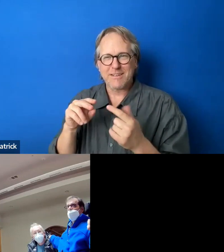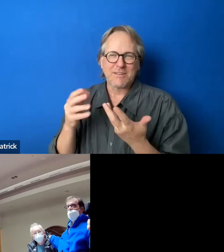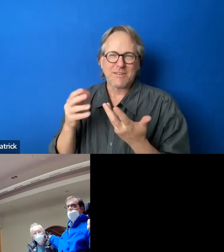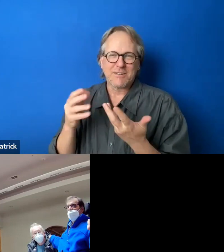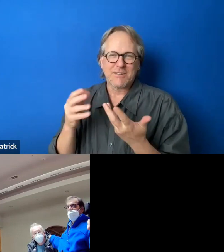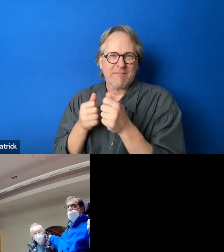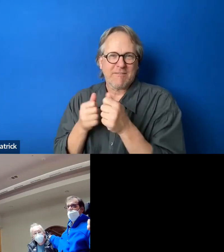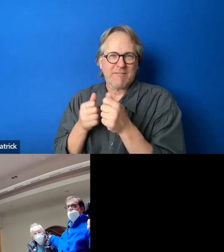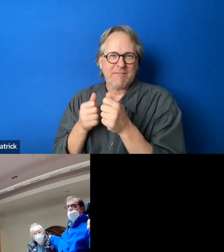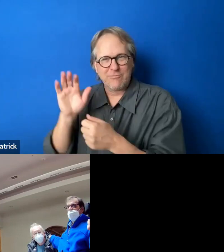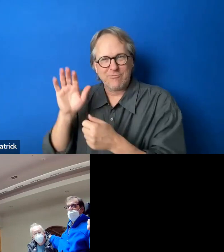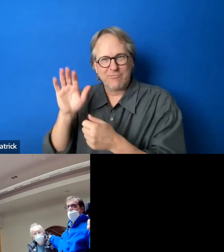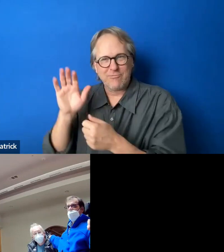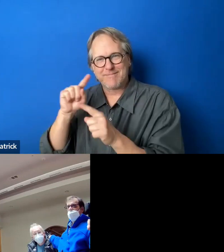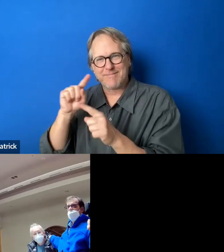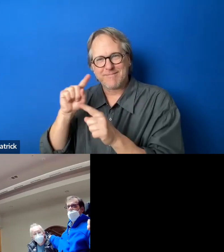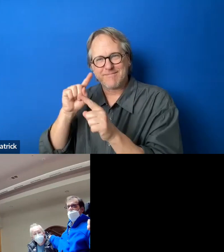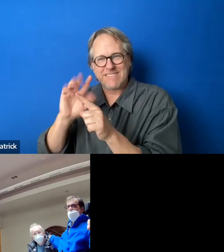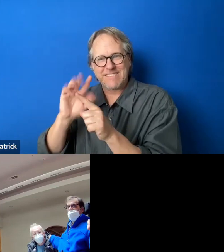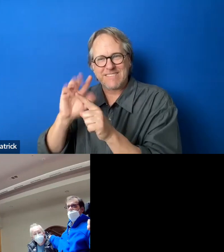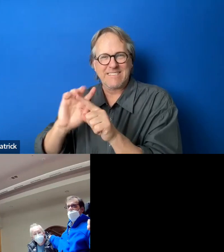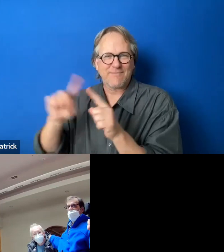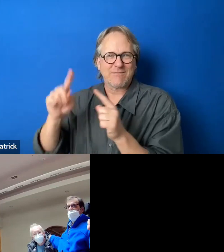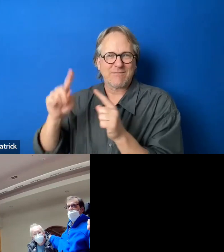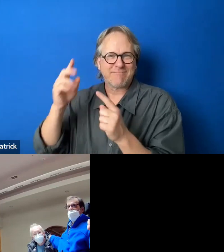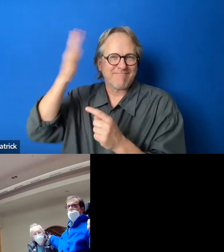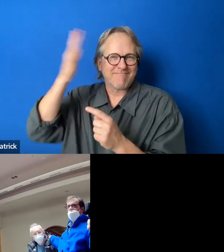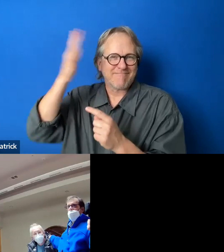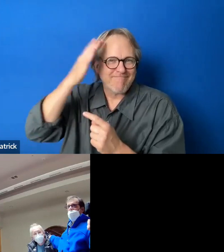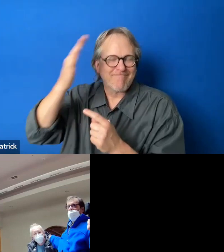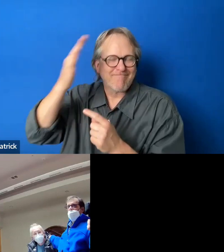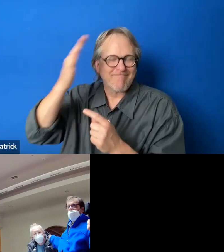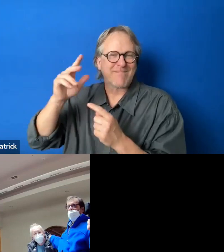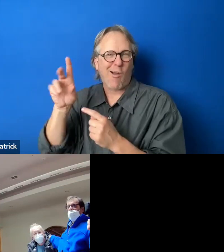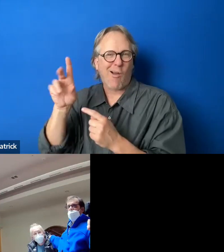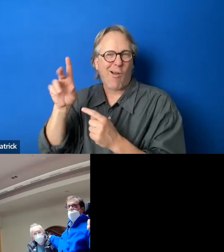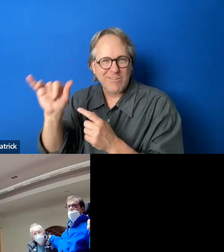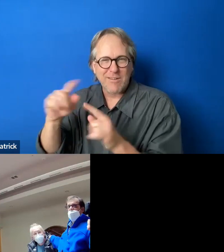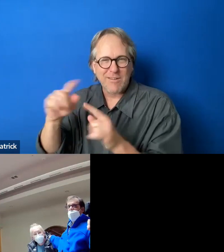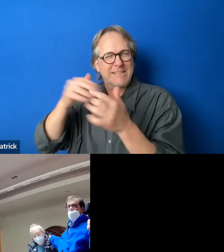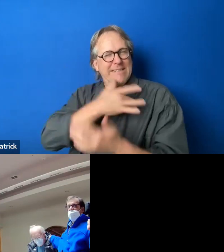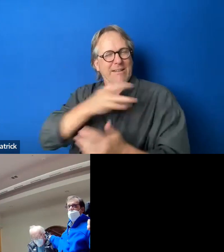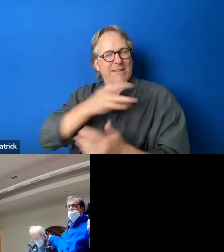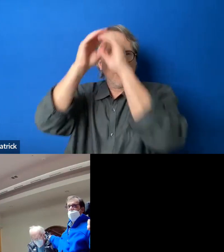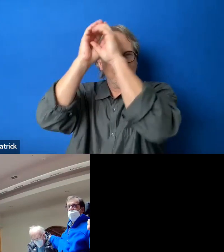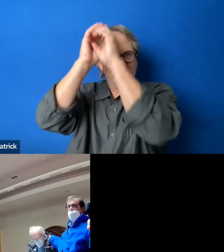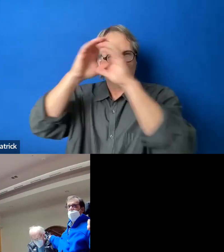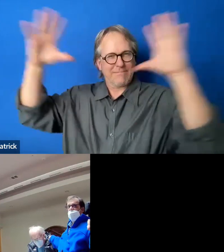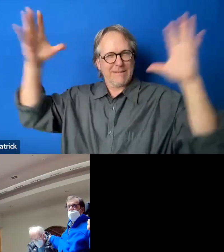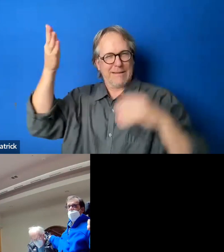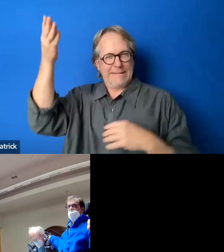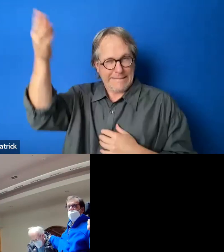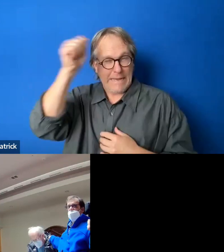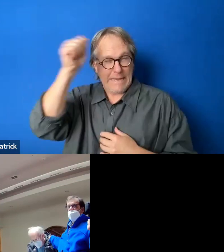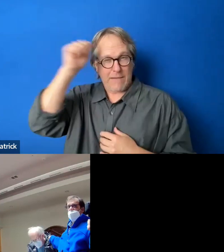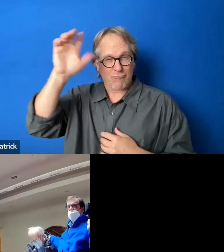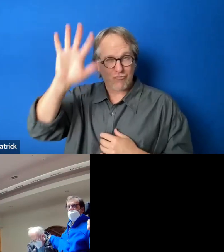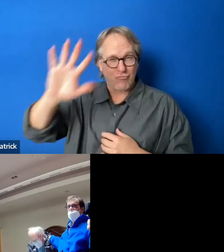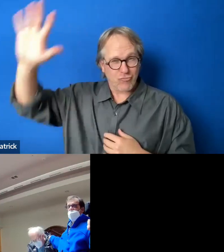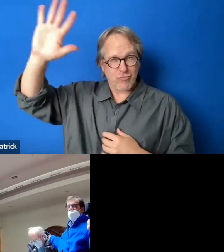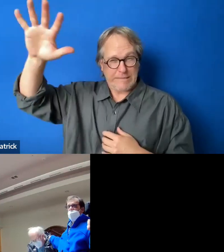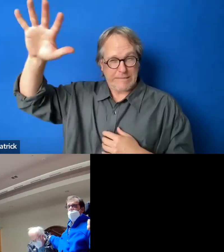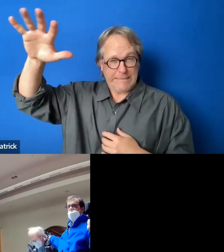But how do we bring that from this abstract idea, right, into how we really are